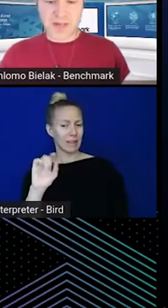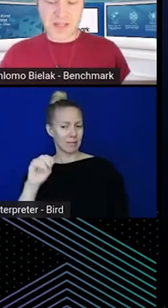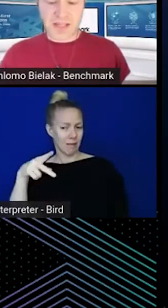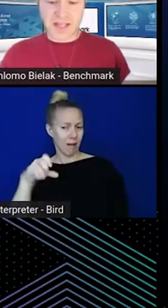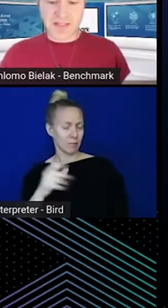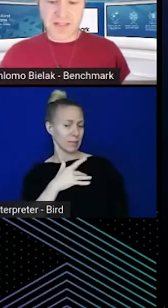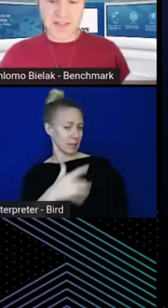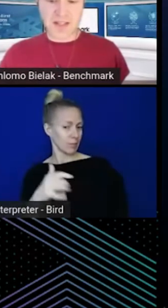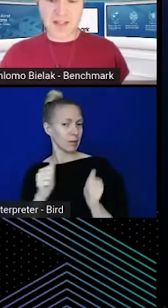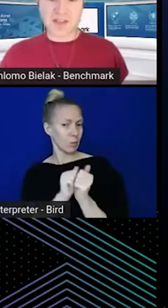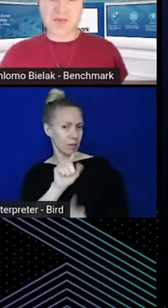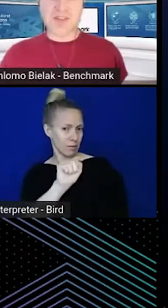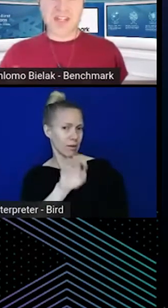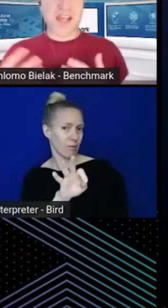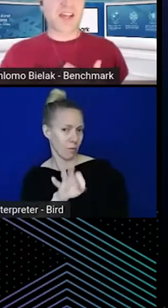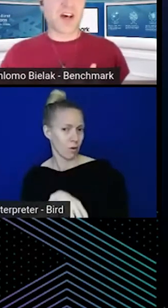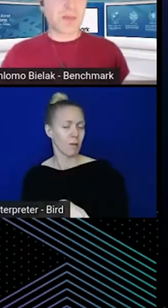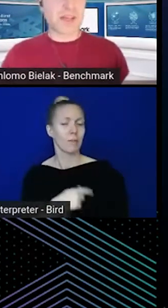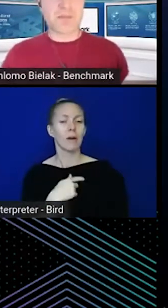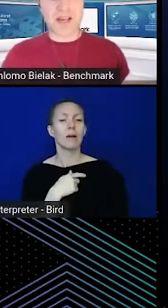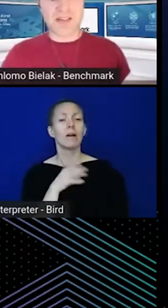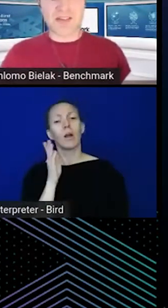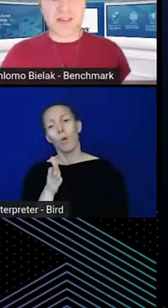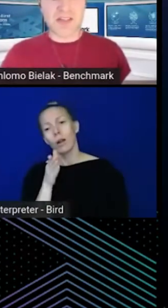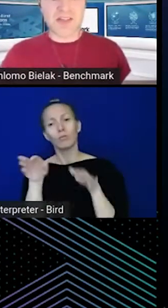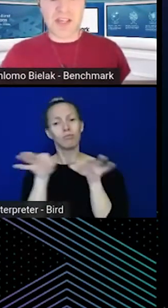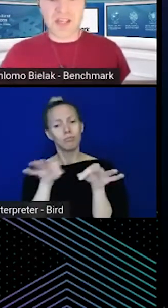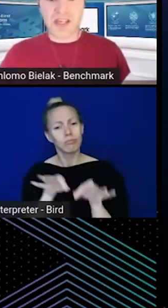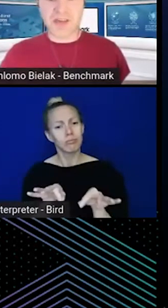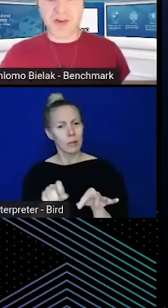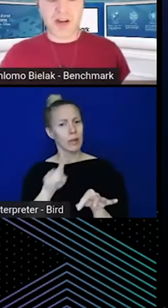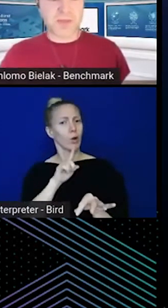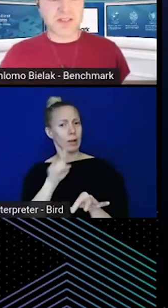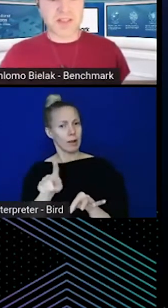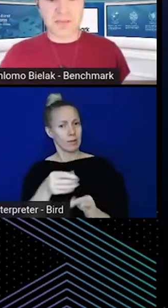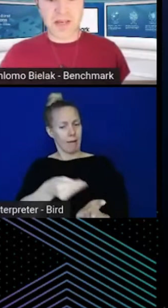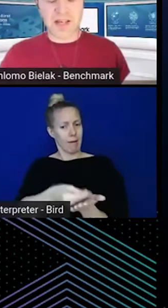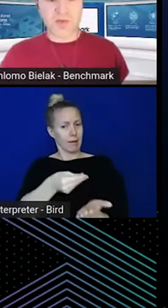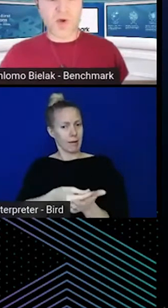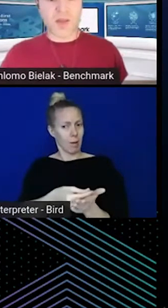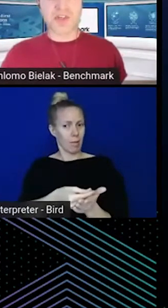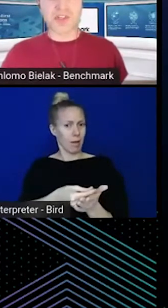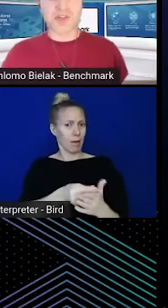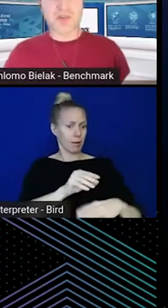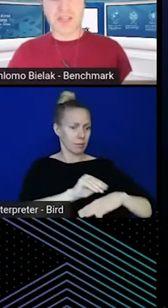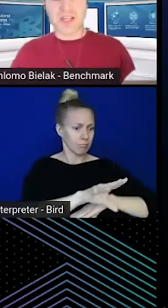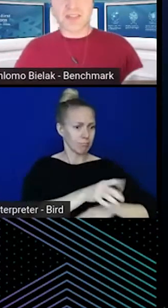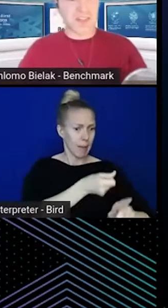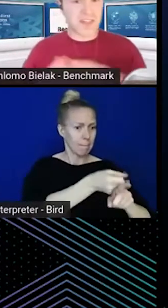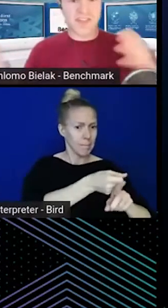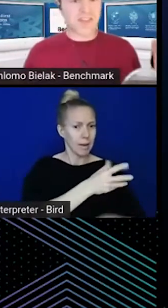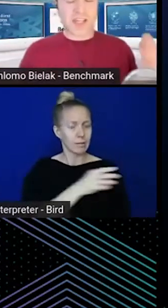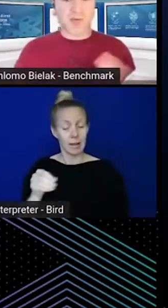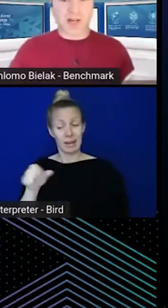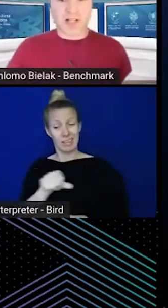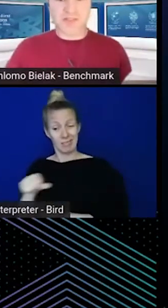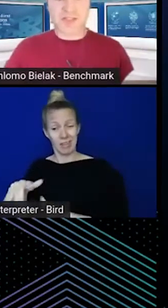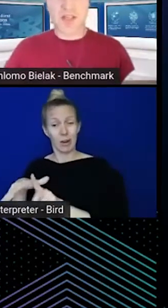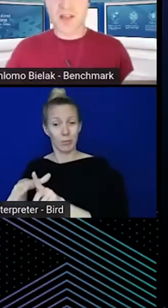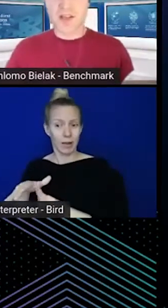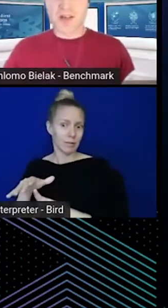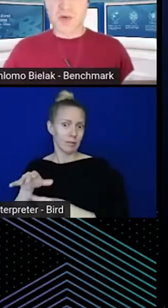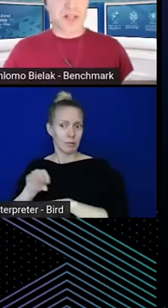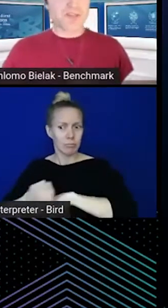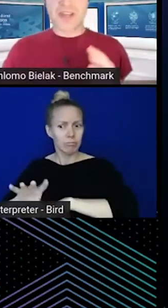to everybody that there is an economic impact, there is a environmental impact. And what I'm going to show you today doesn't exist anywhere